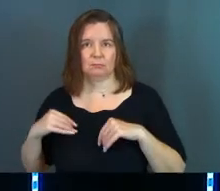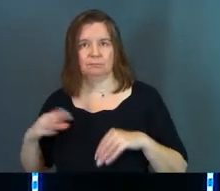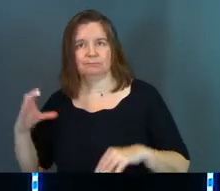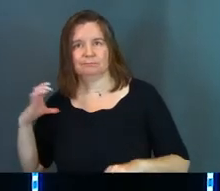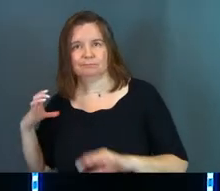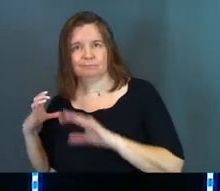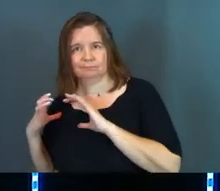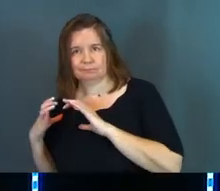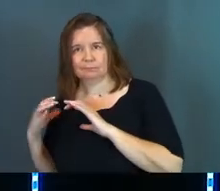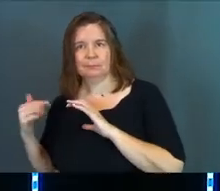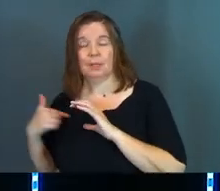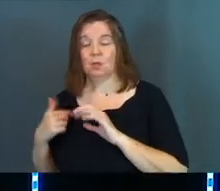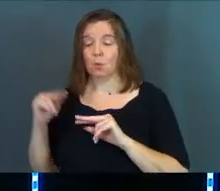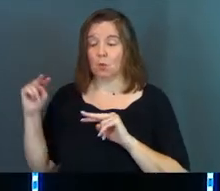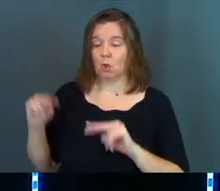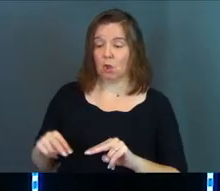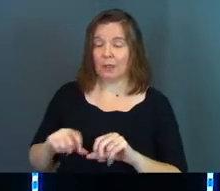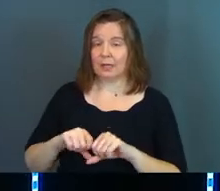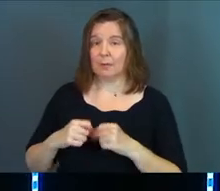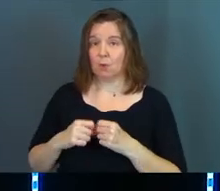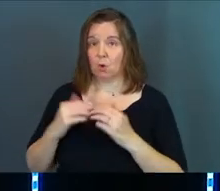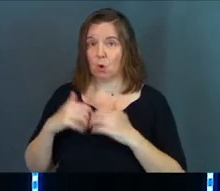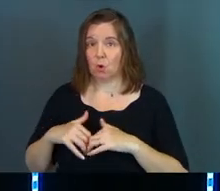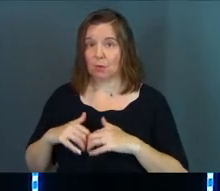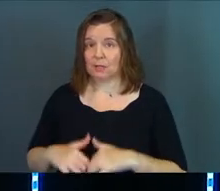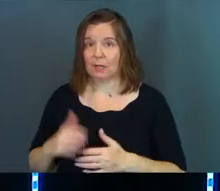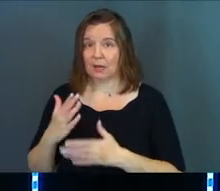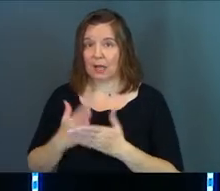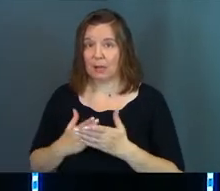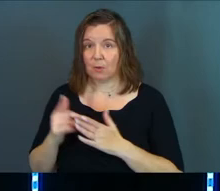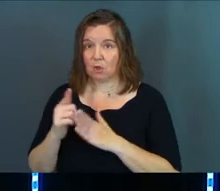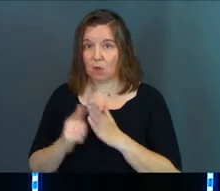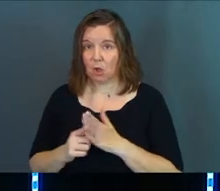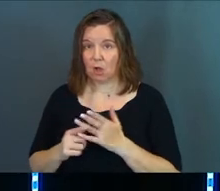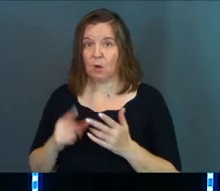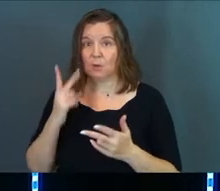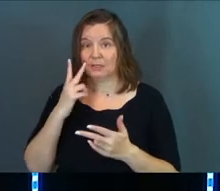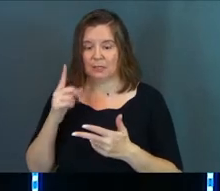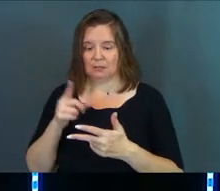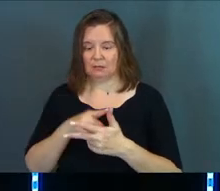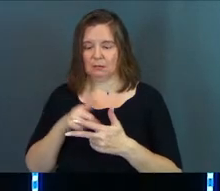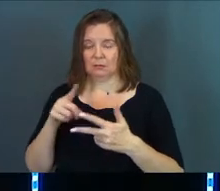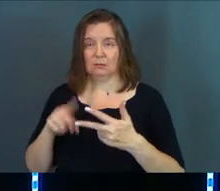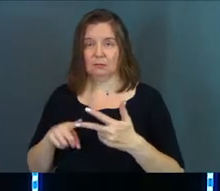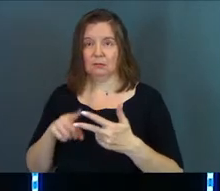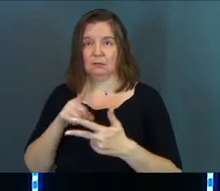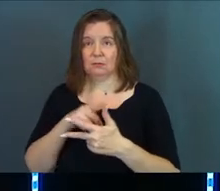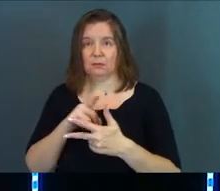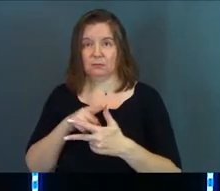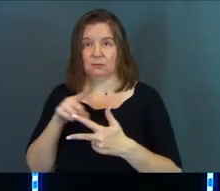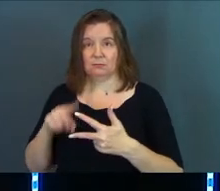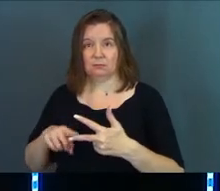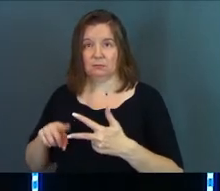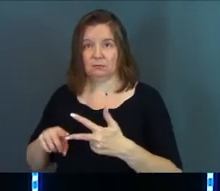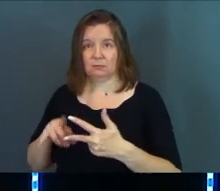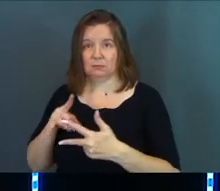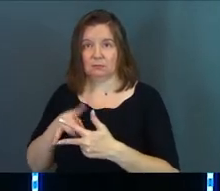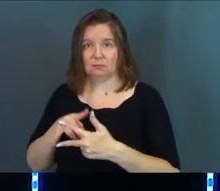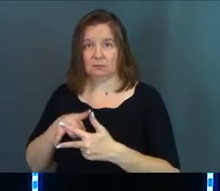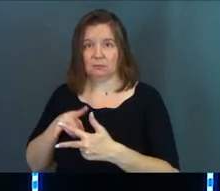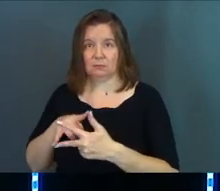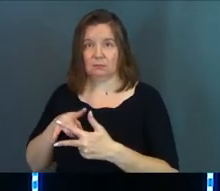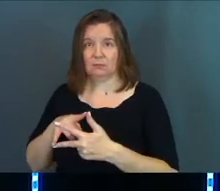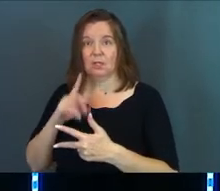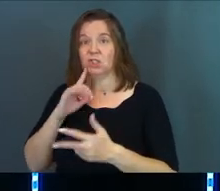on me. And so when we look at this broken down aspect of the law in three parts, we see that those first two, or the first one and the last one, the ceremonial and